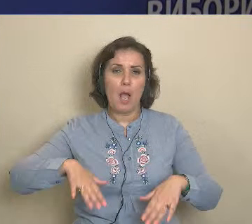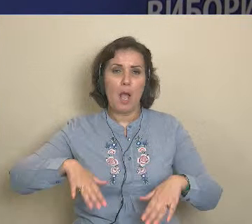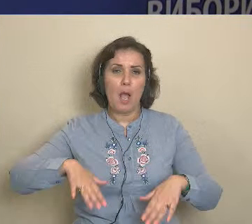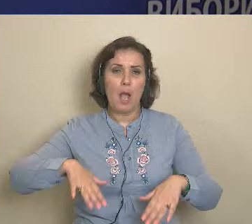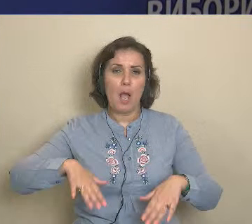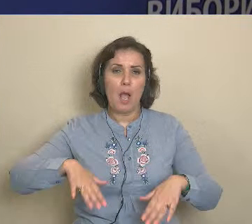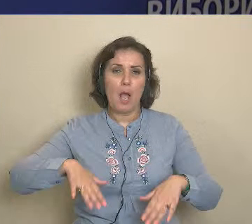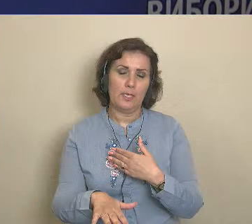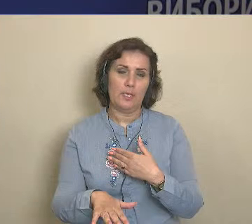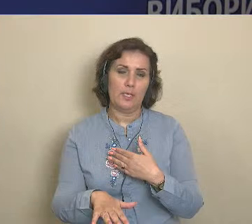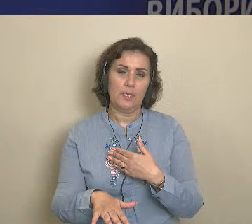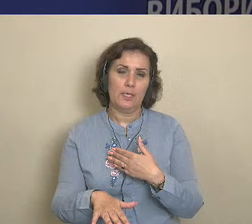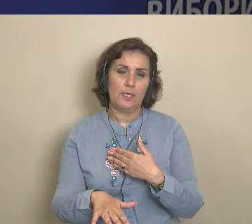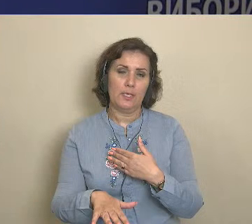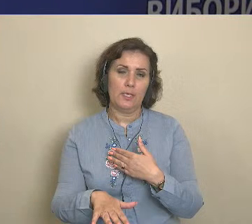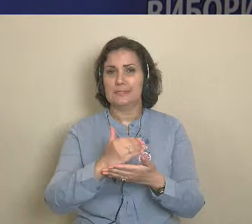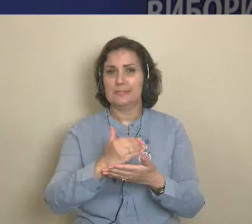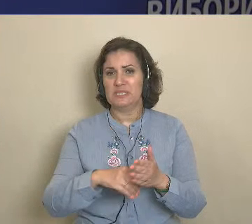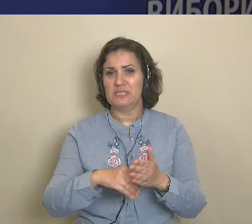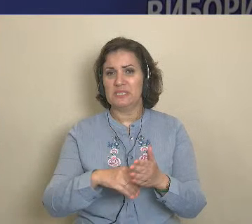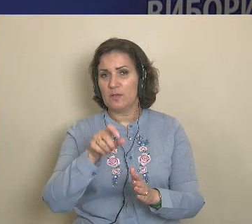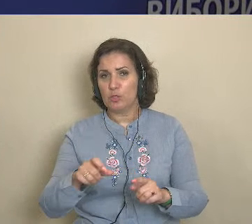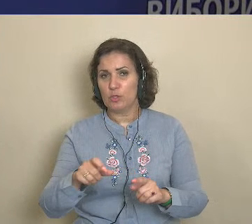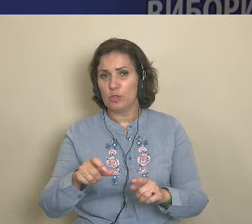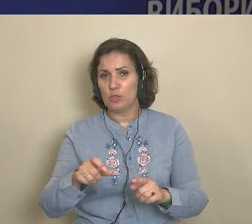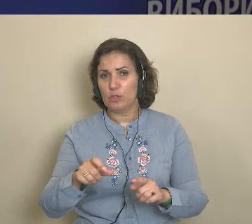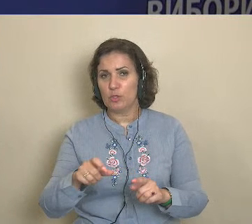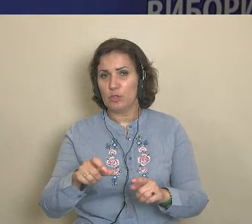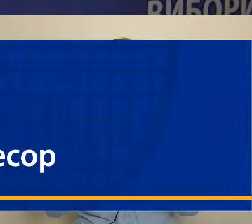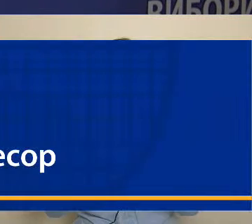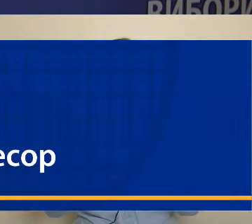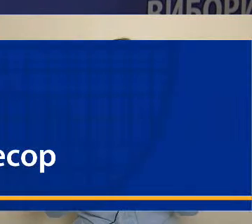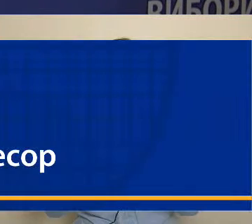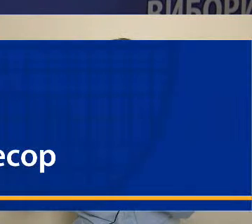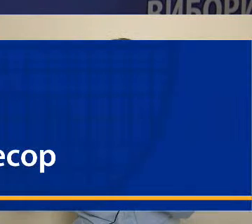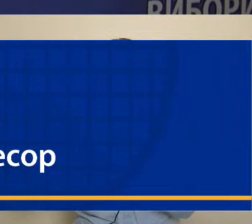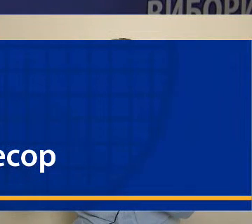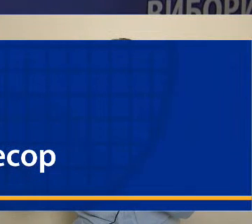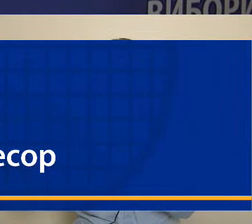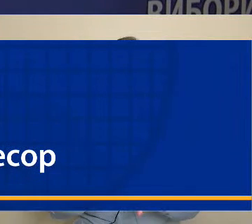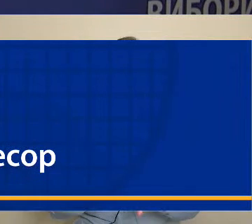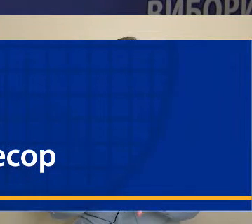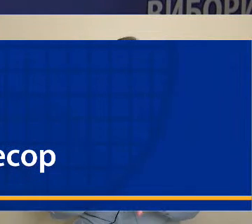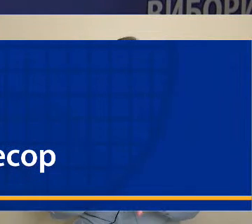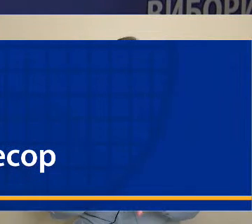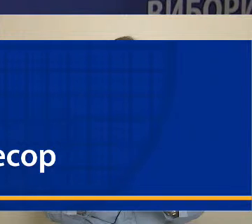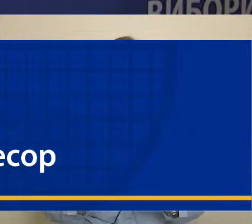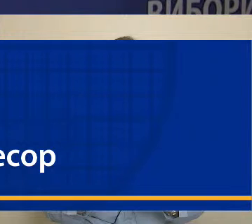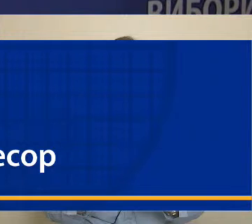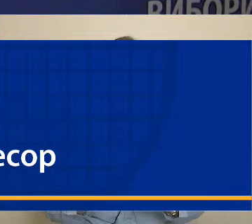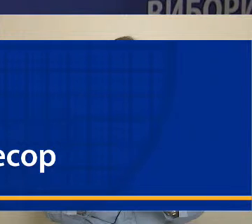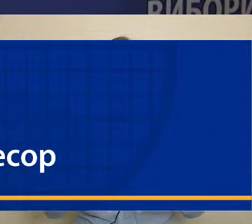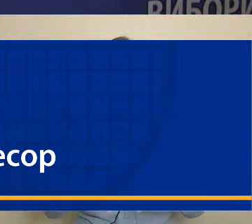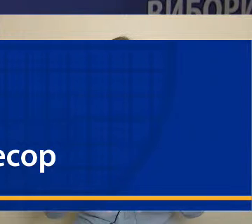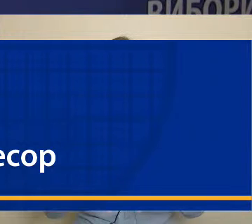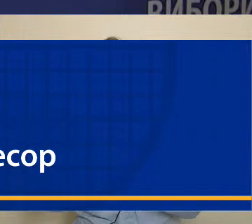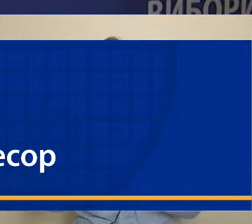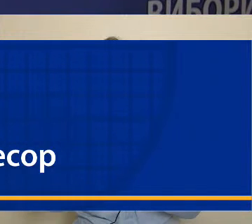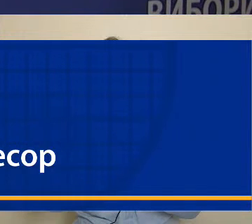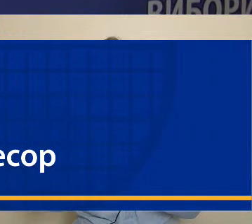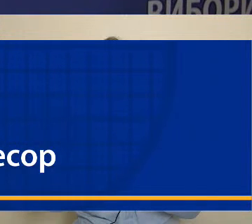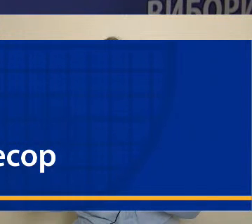know if they are on the list that were made before, and then the voters' lists are